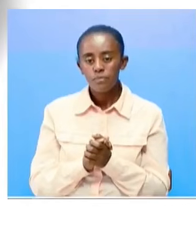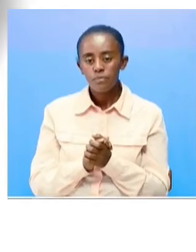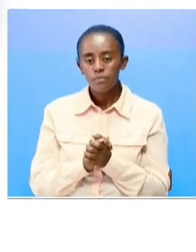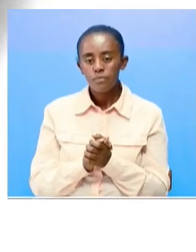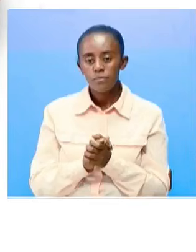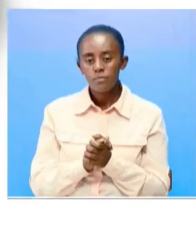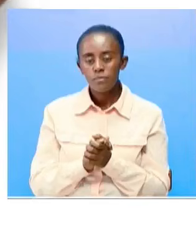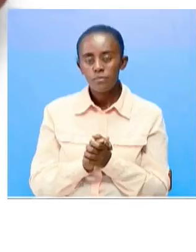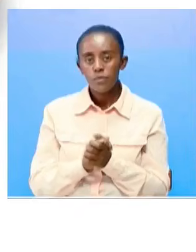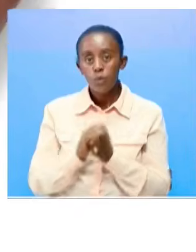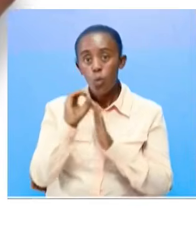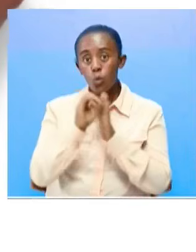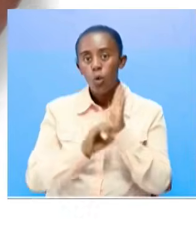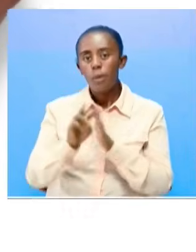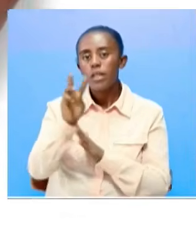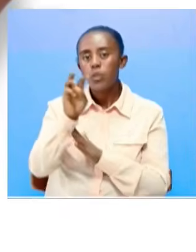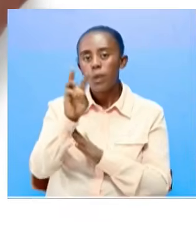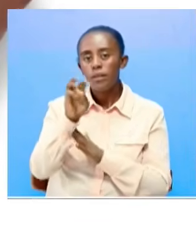20,